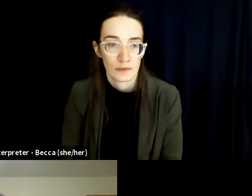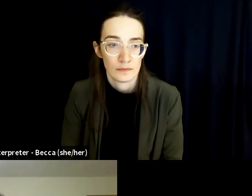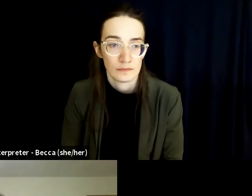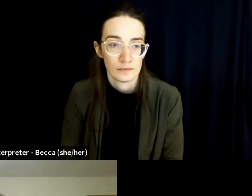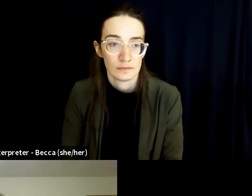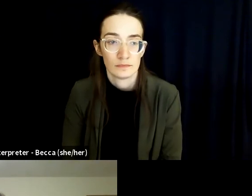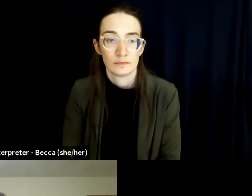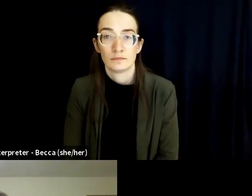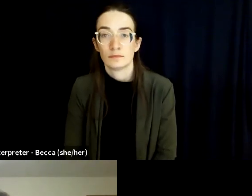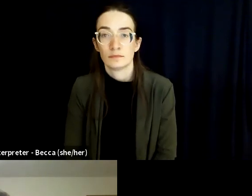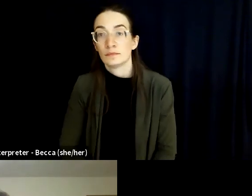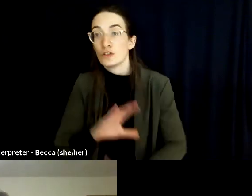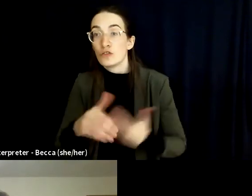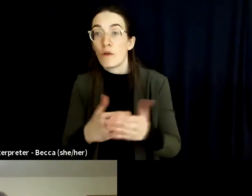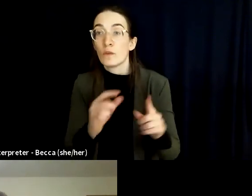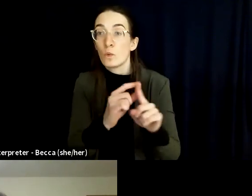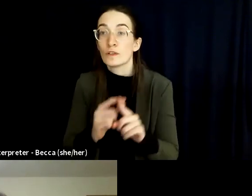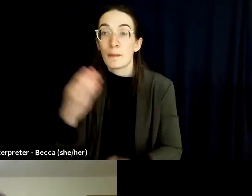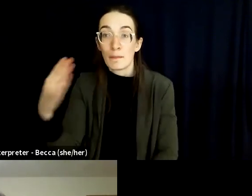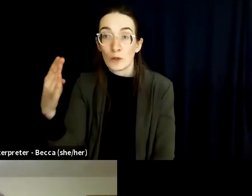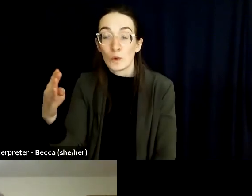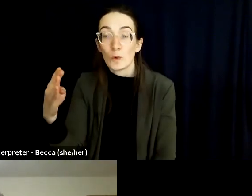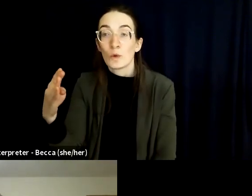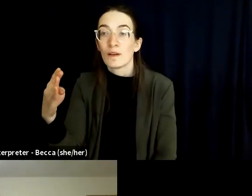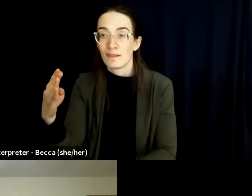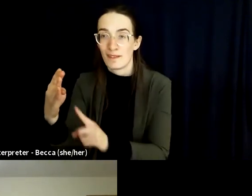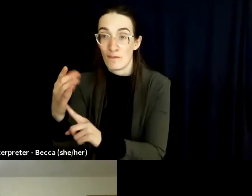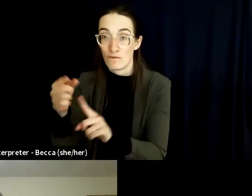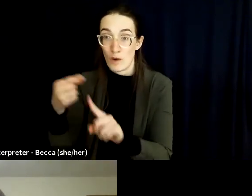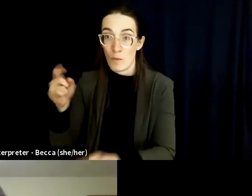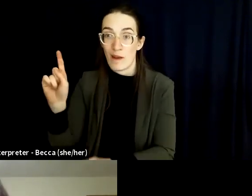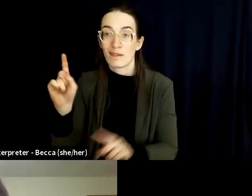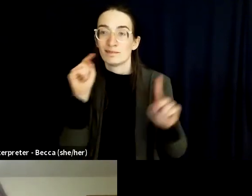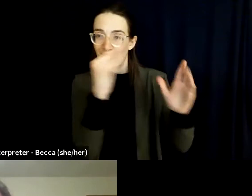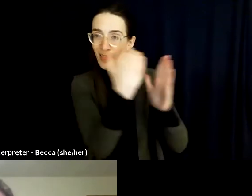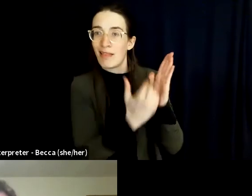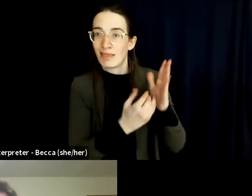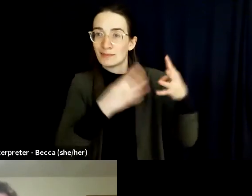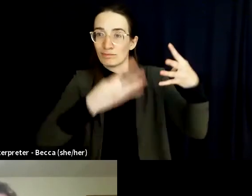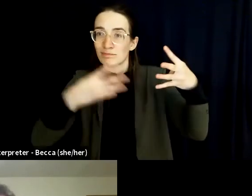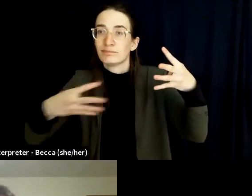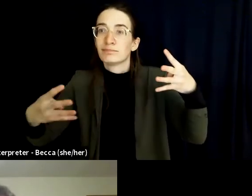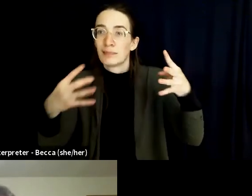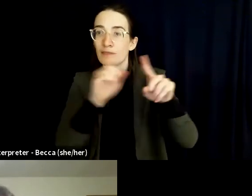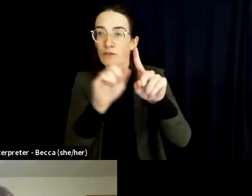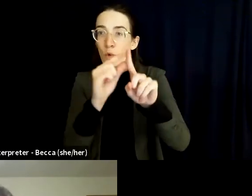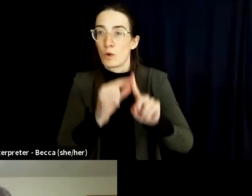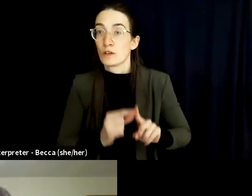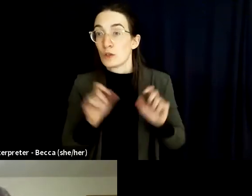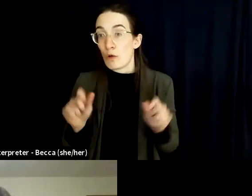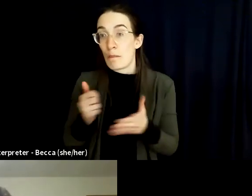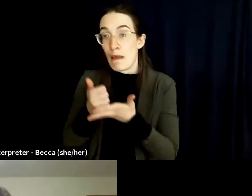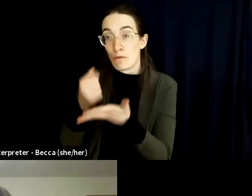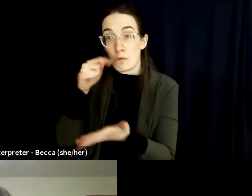Because all of the words in blue are words that I gathered from the list of words. So that might be helpful to have